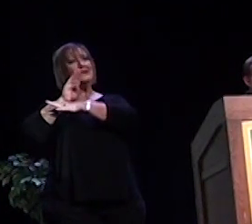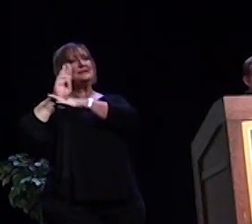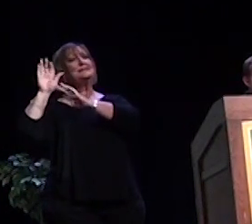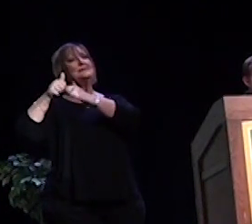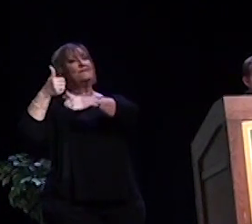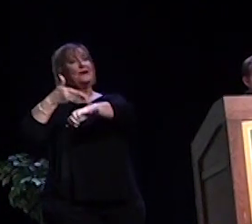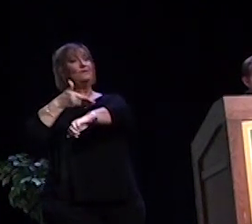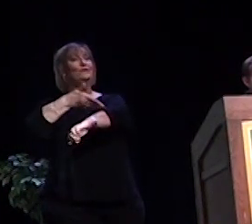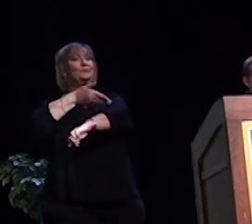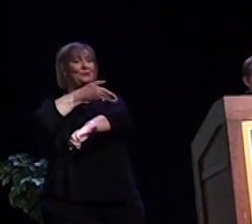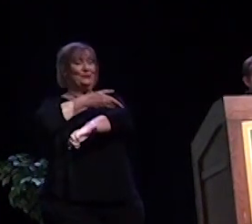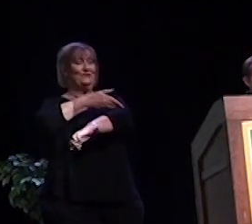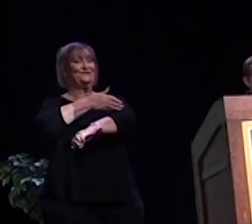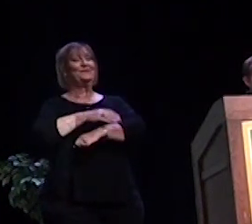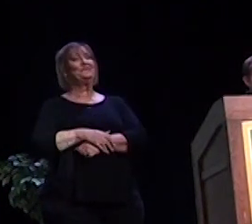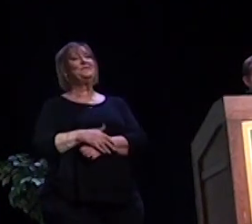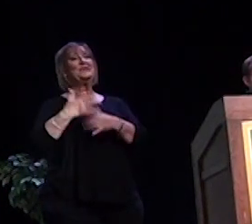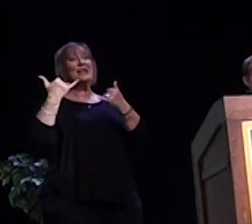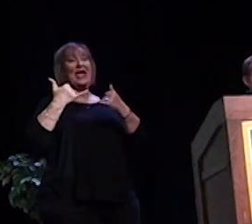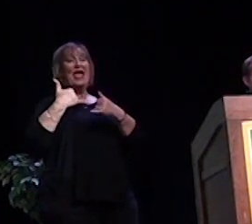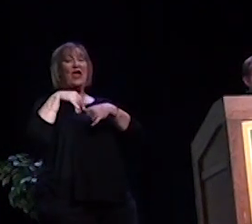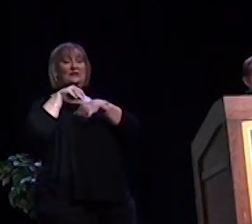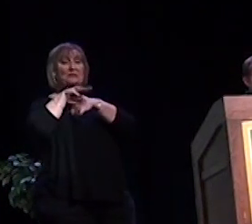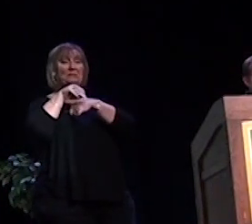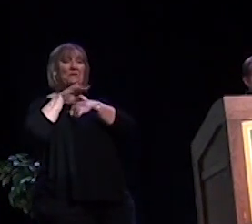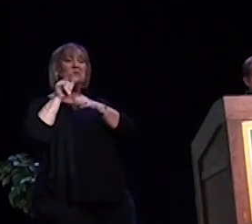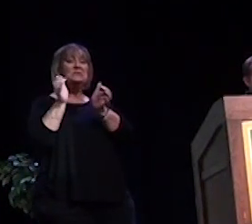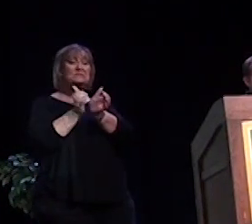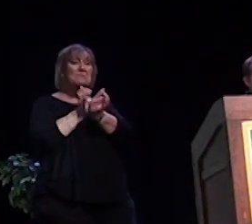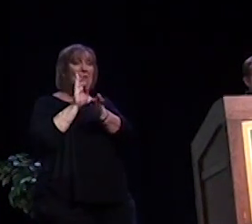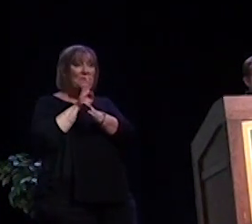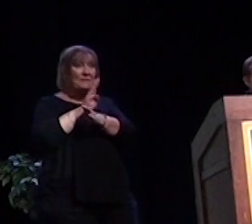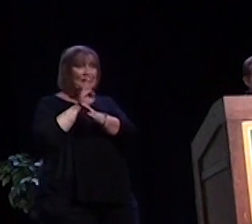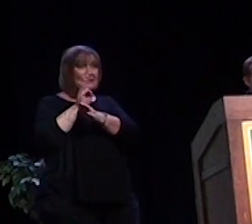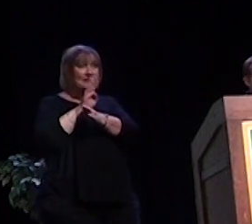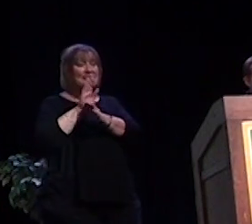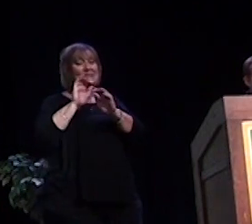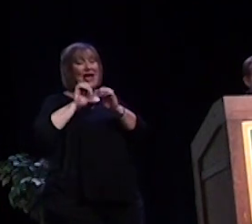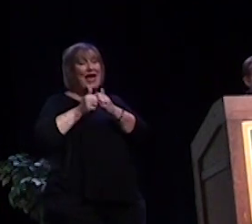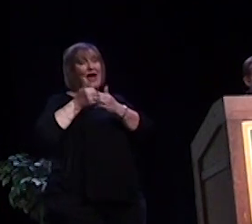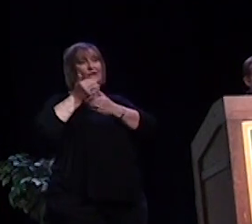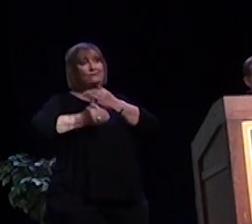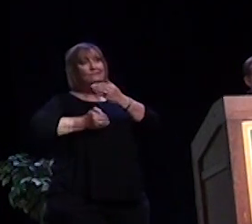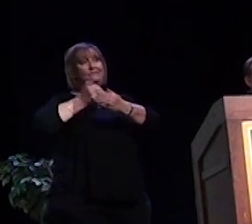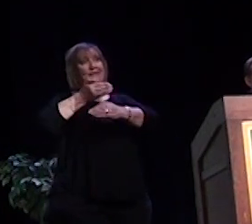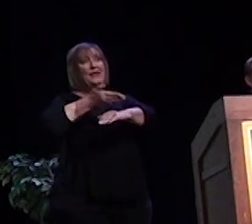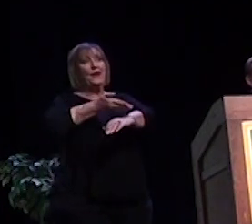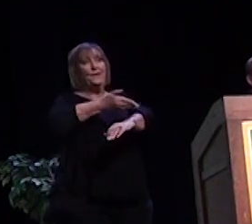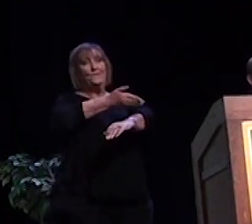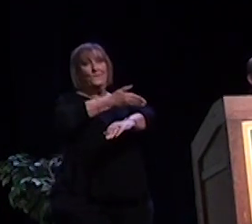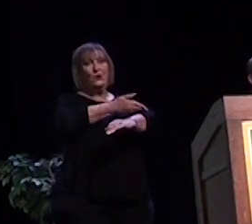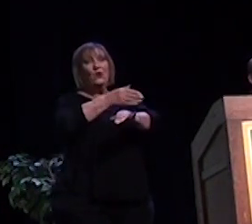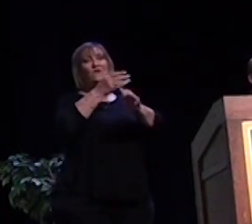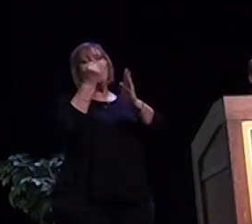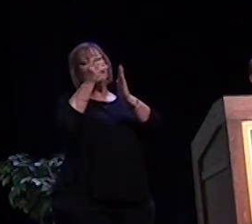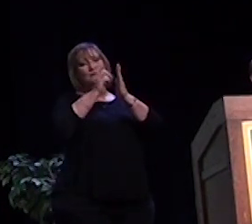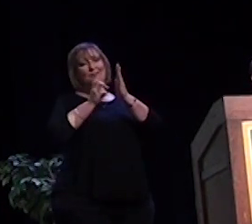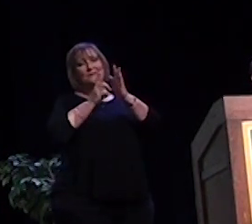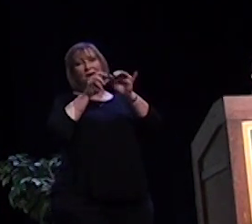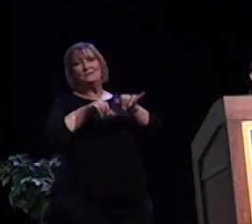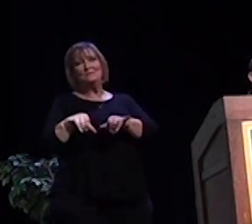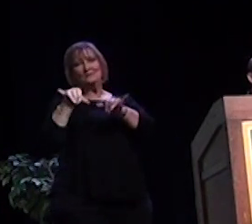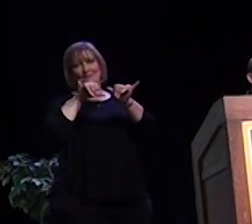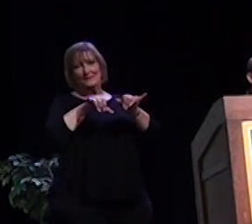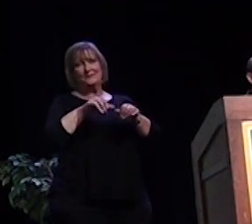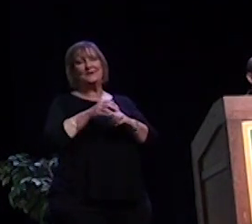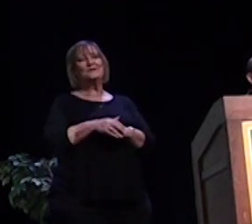better. He has also worked as a consultant to small nonprofits, primarily in the process improvement and systems design and marketing fields. So please